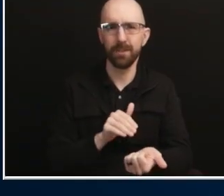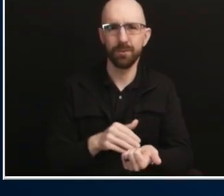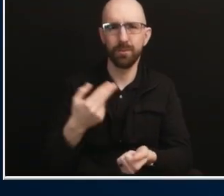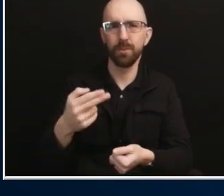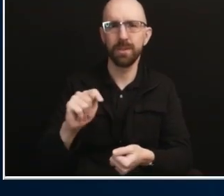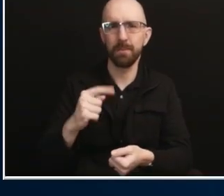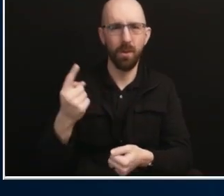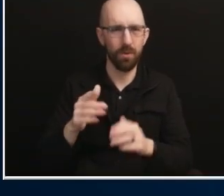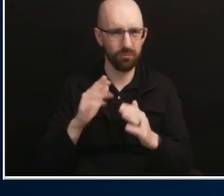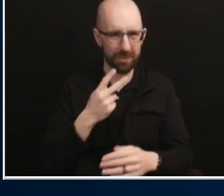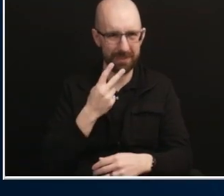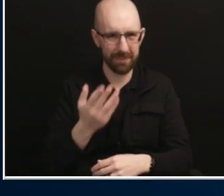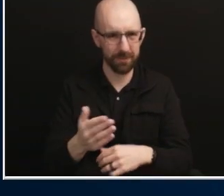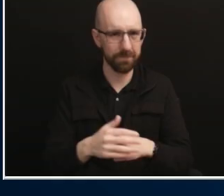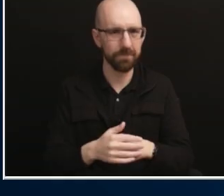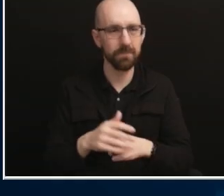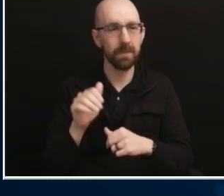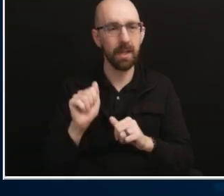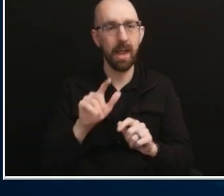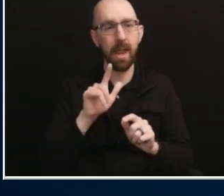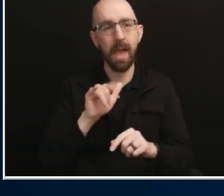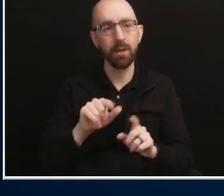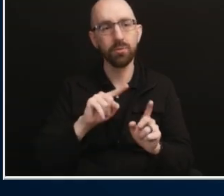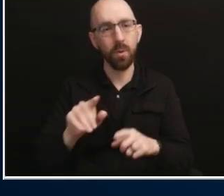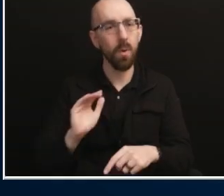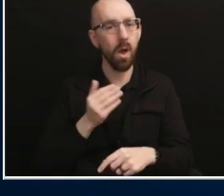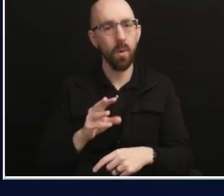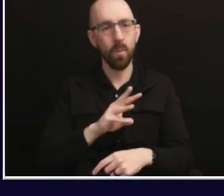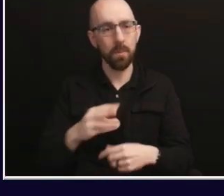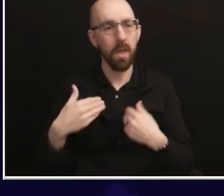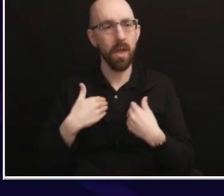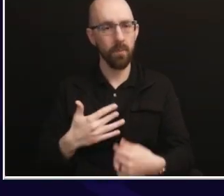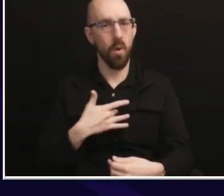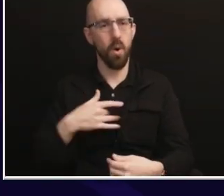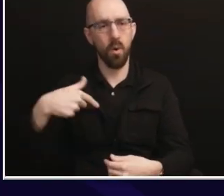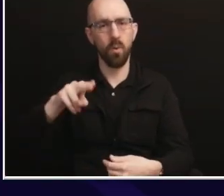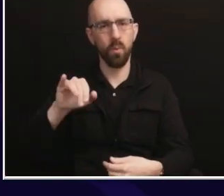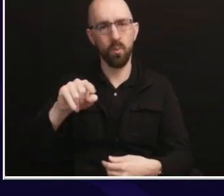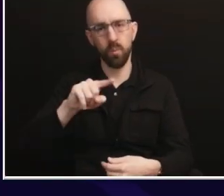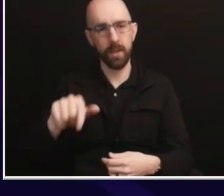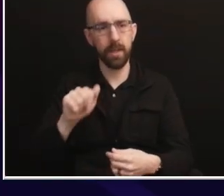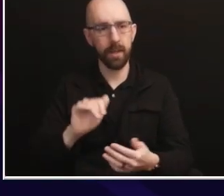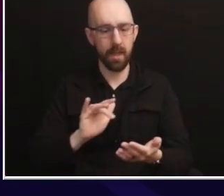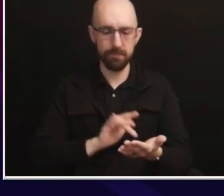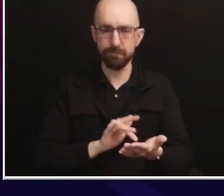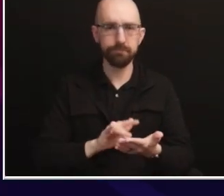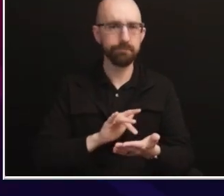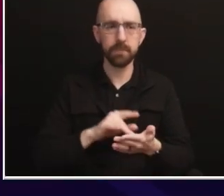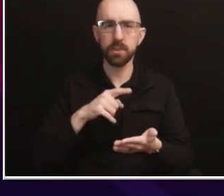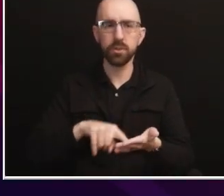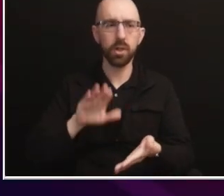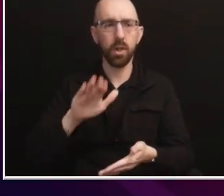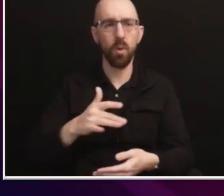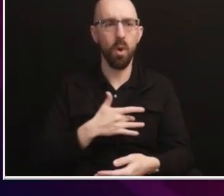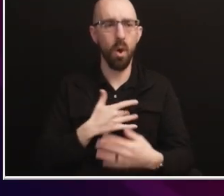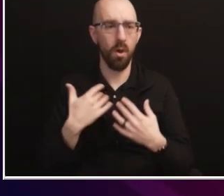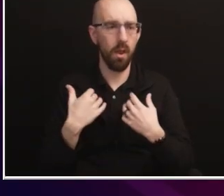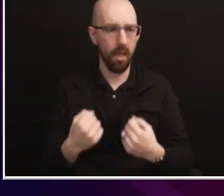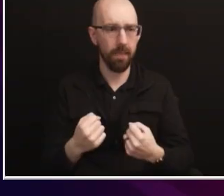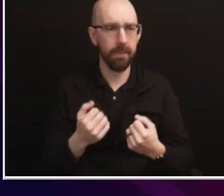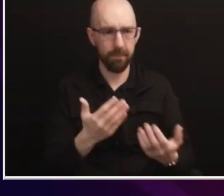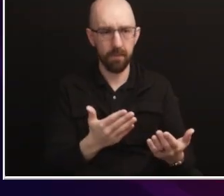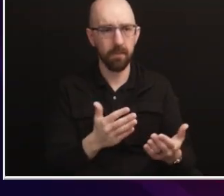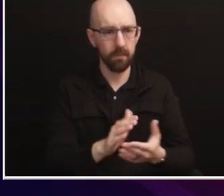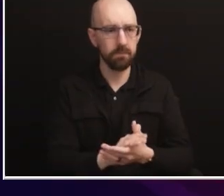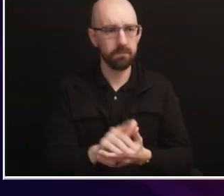you. You can actually go to our website. We have a heart quiz that you can take just to check your heart health. So log on